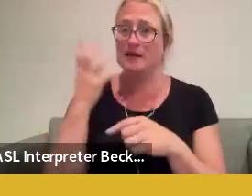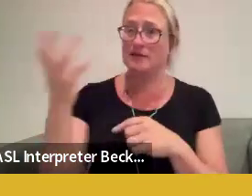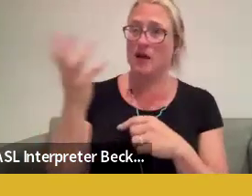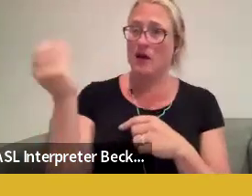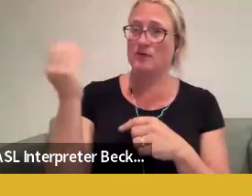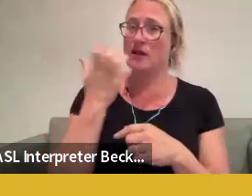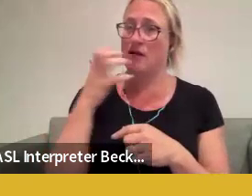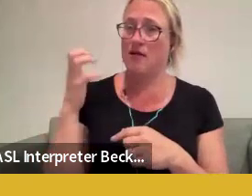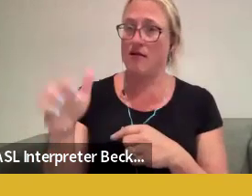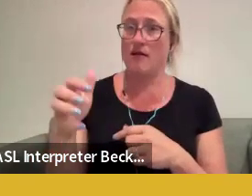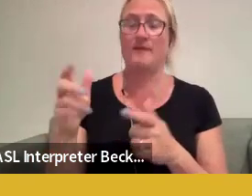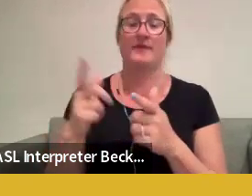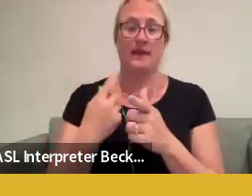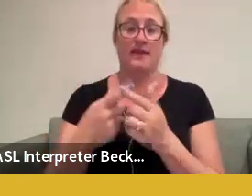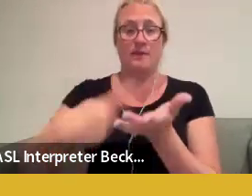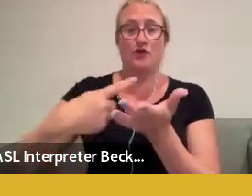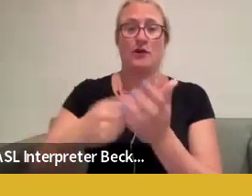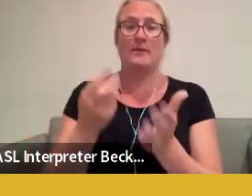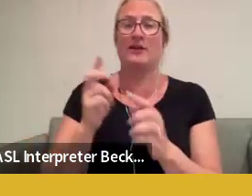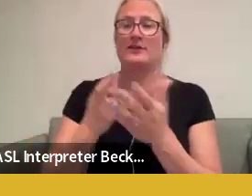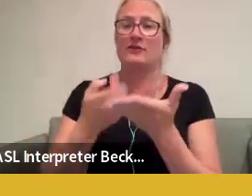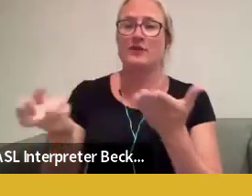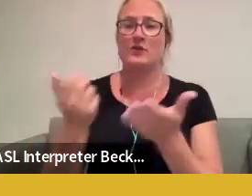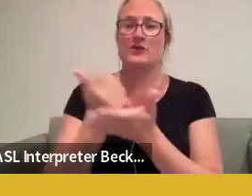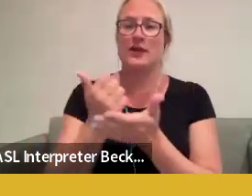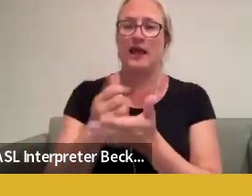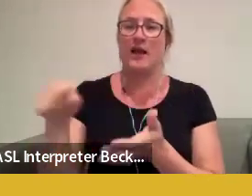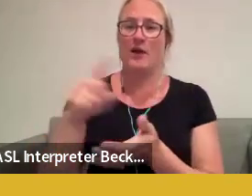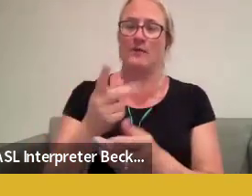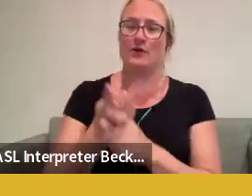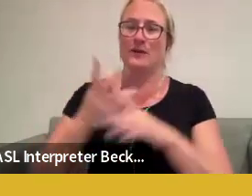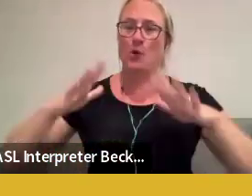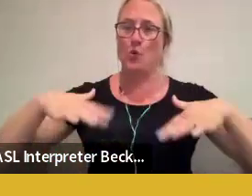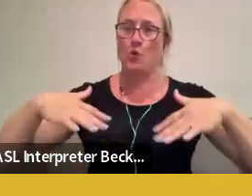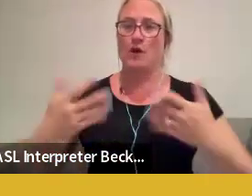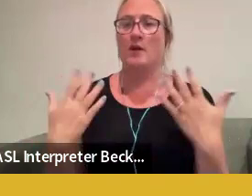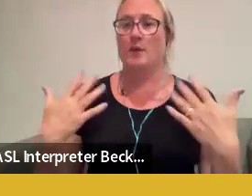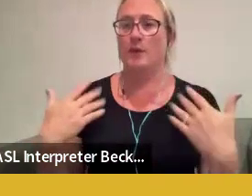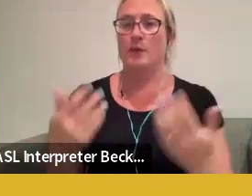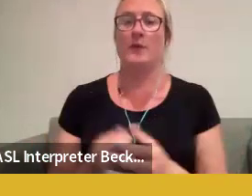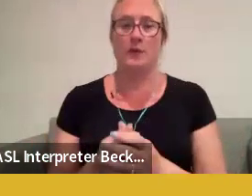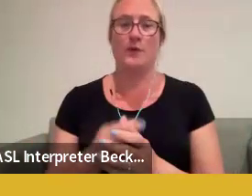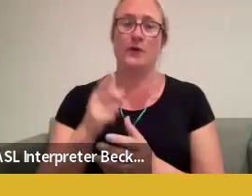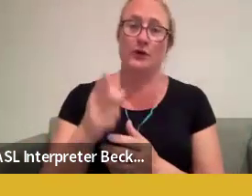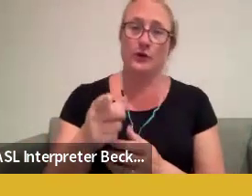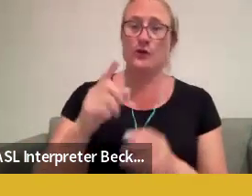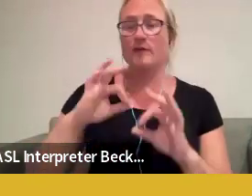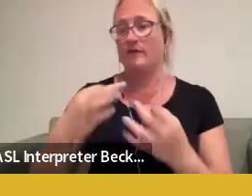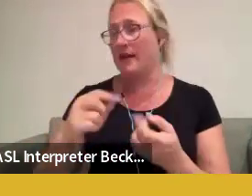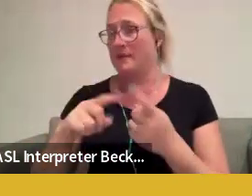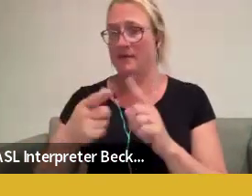some resources that can help you stay cool, you and your family members, friends, neighbors, and everyone stay cool and healthy throughout the